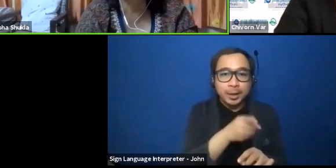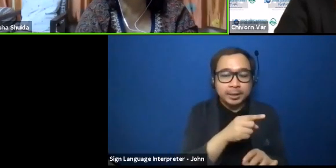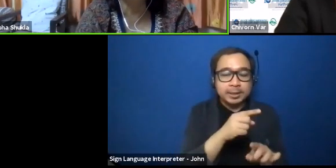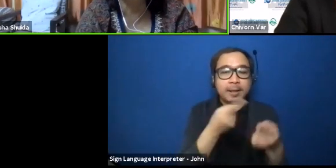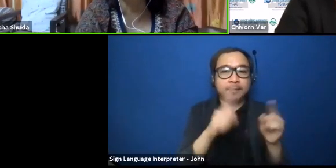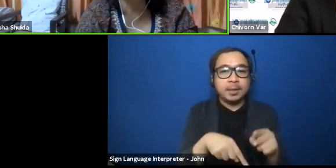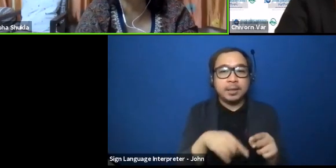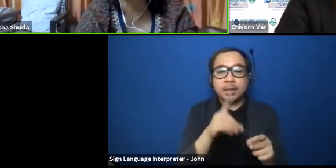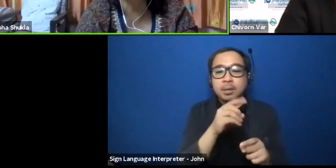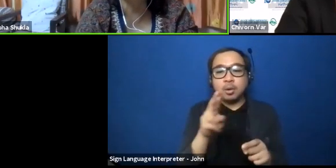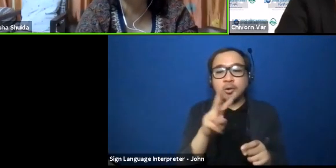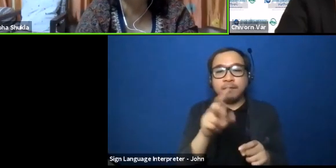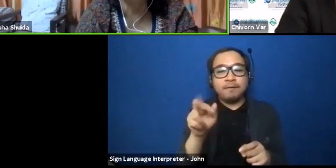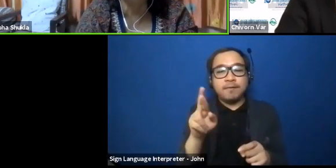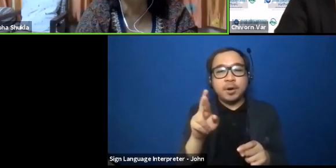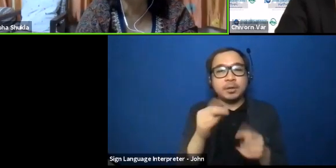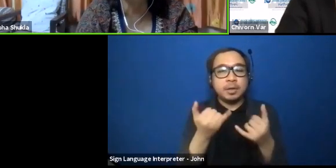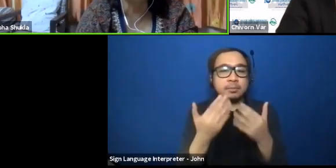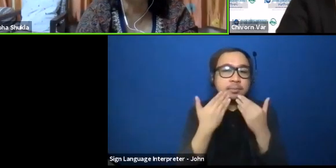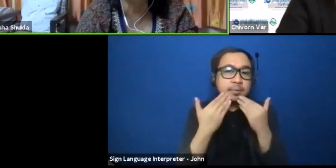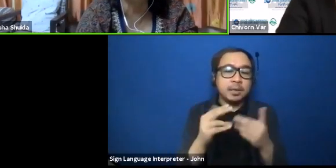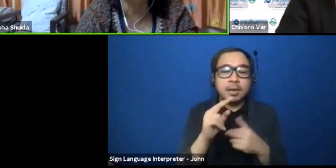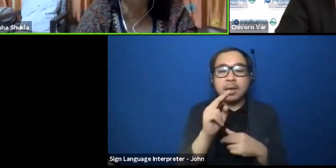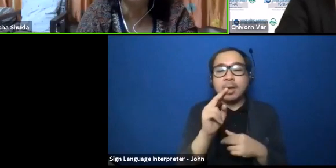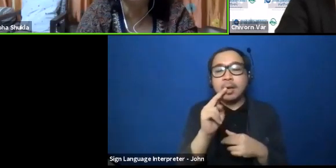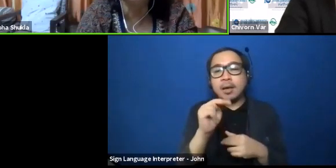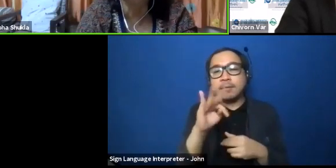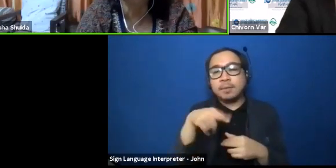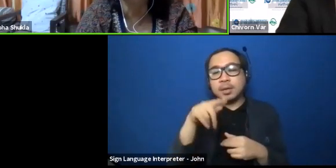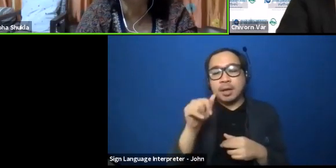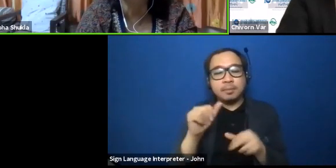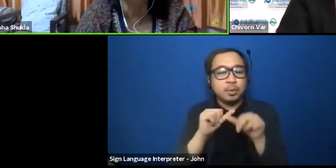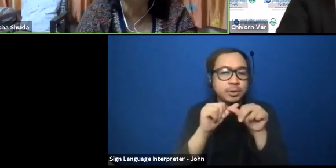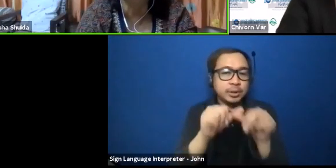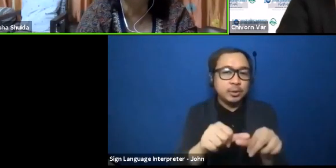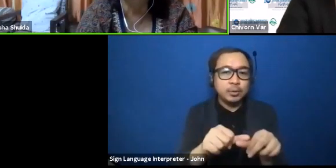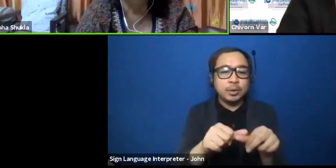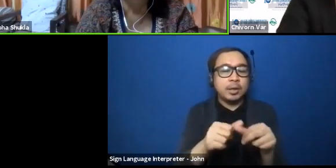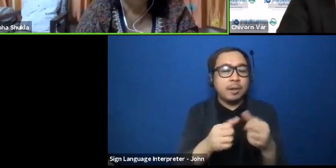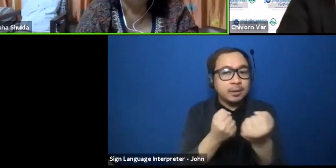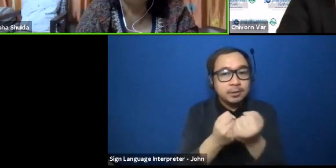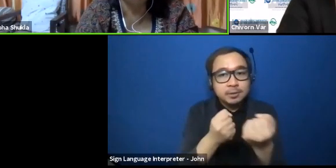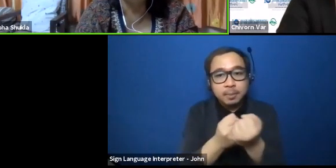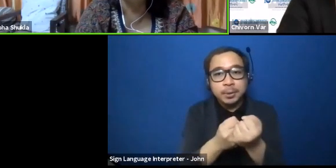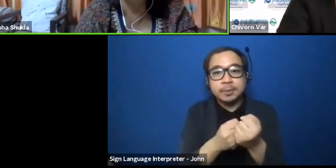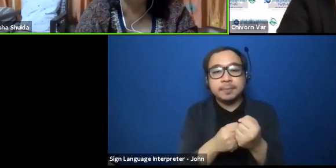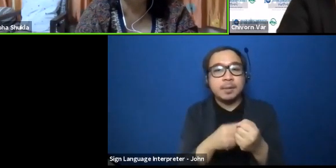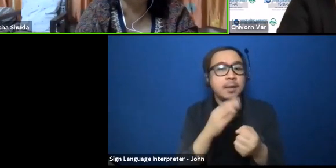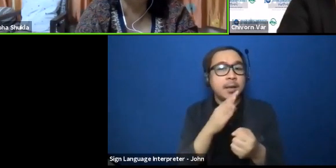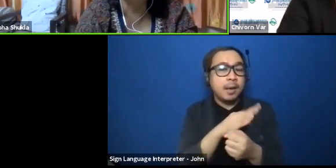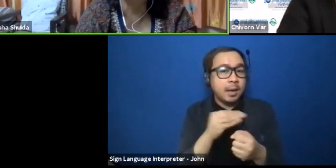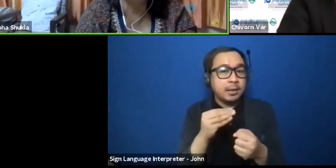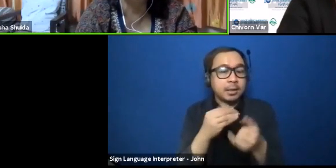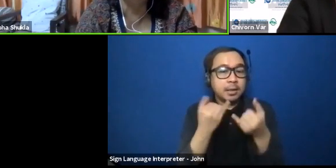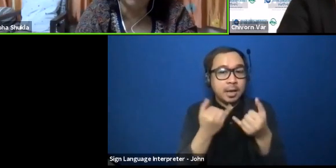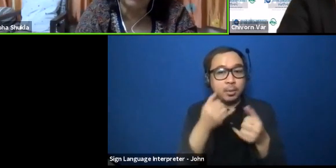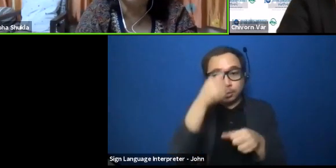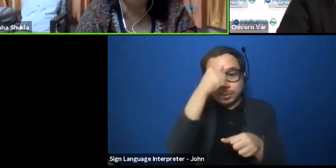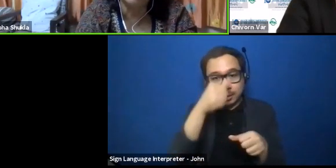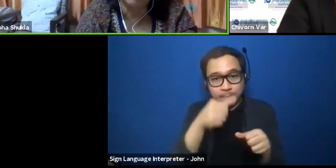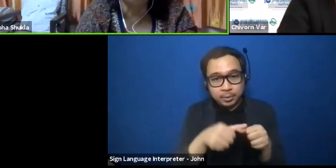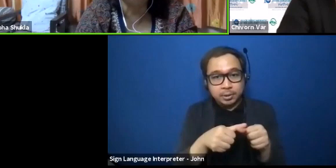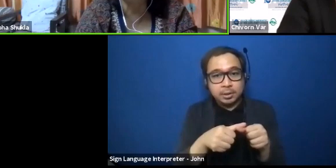has already thanked UNFPA and IPPF for their continuous and unstinted support. And not to forget Dr.